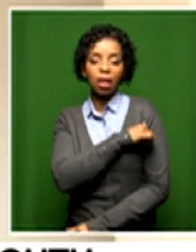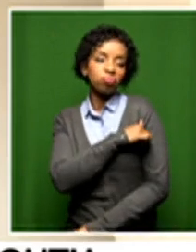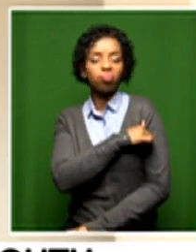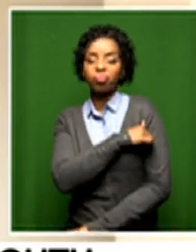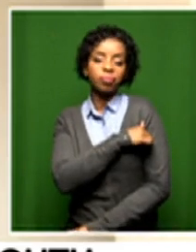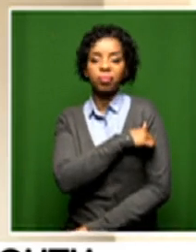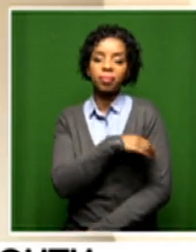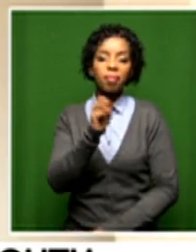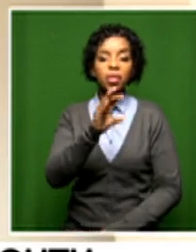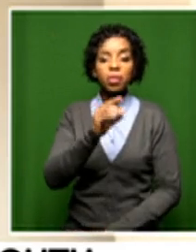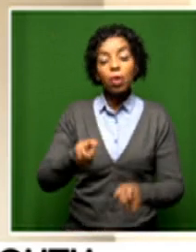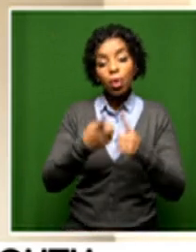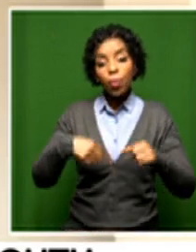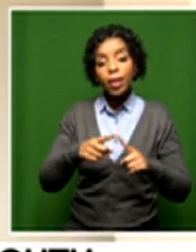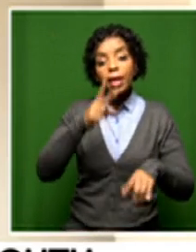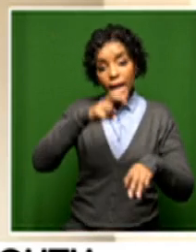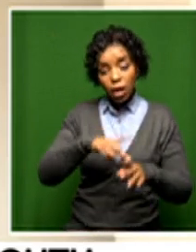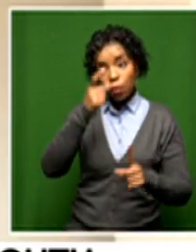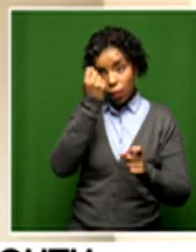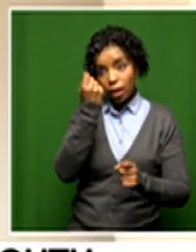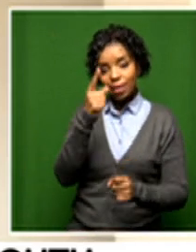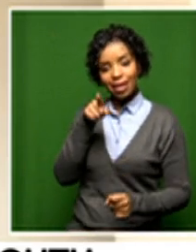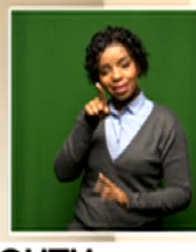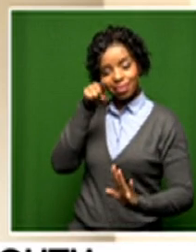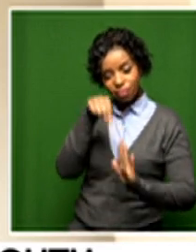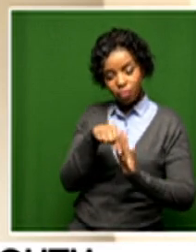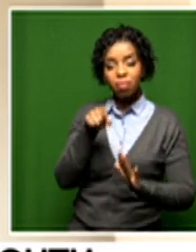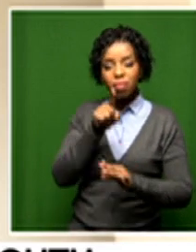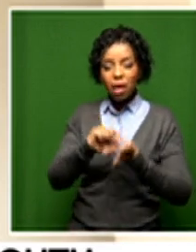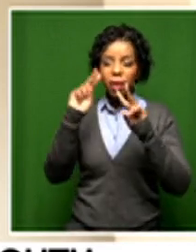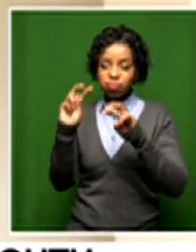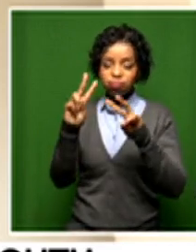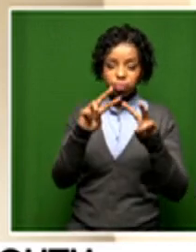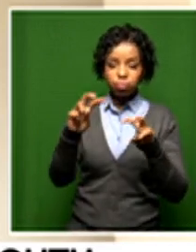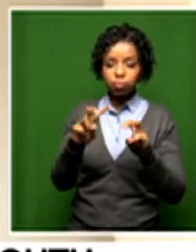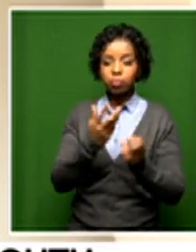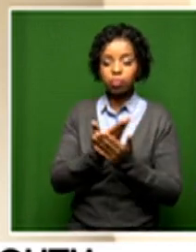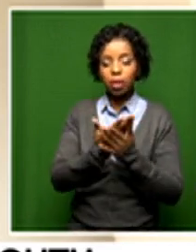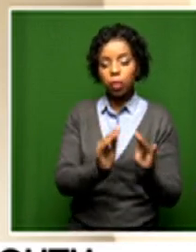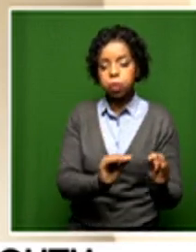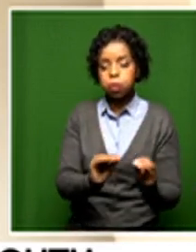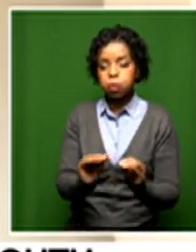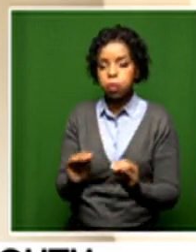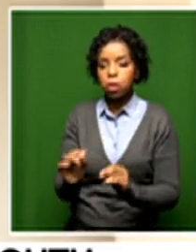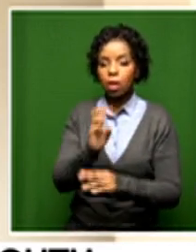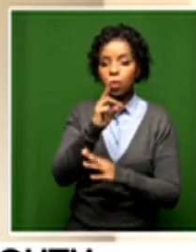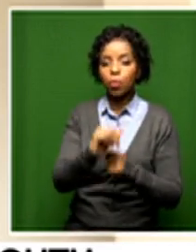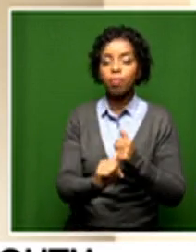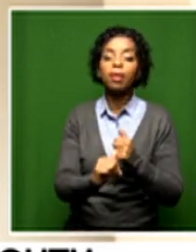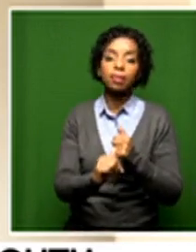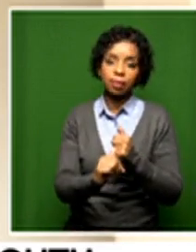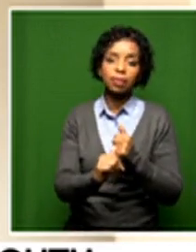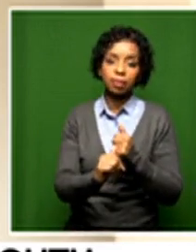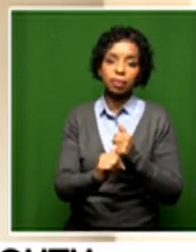get a sense of that, which we will do in another maybe 2 to 3 months' time, and once that is done, we'll have a sense. But that's really